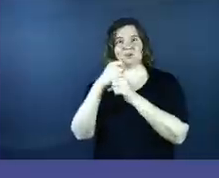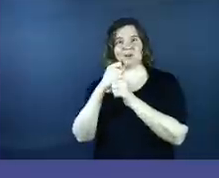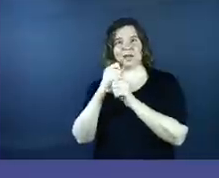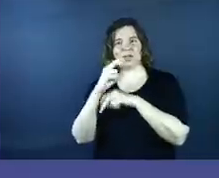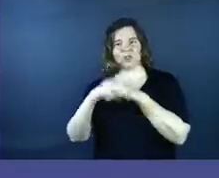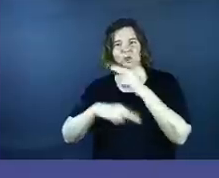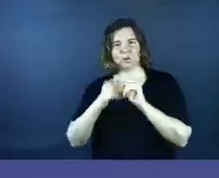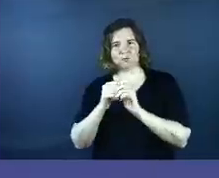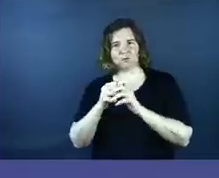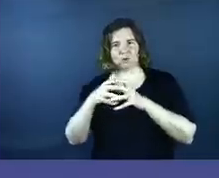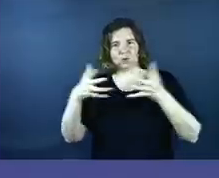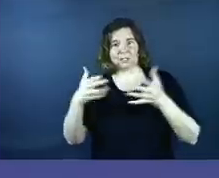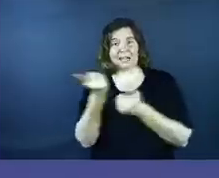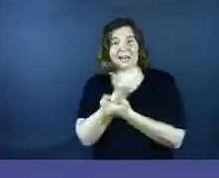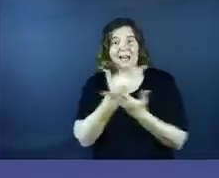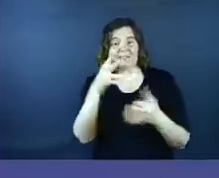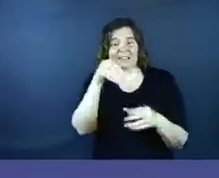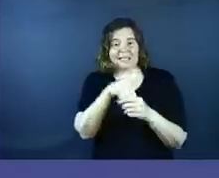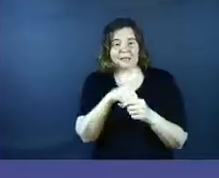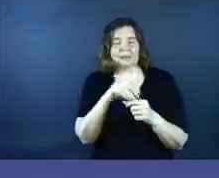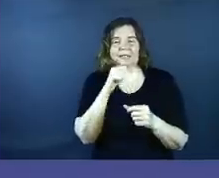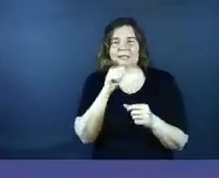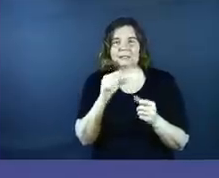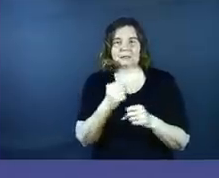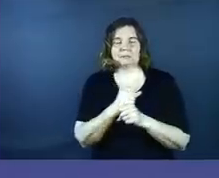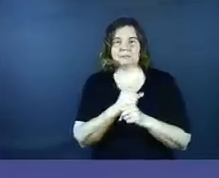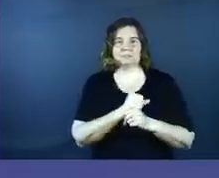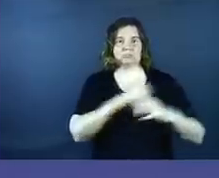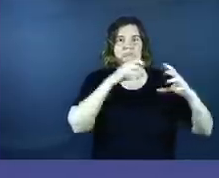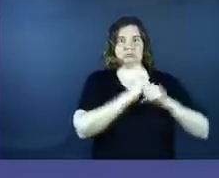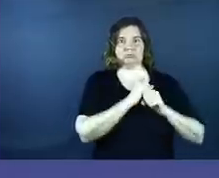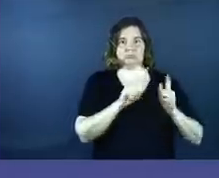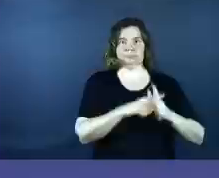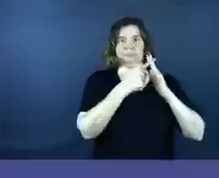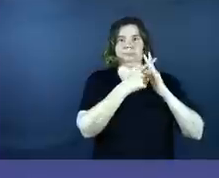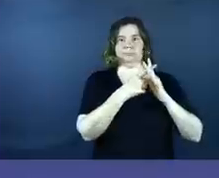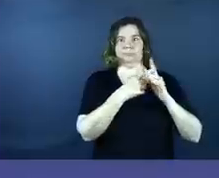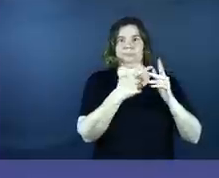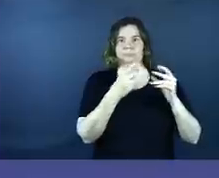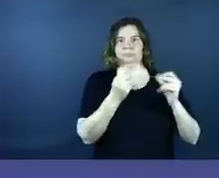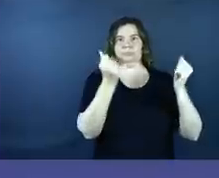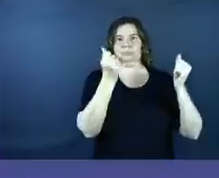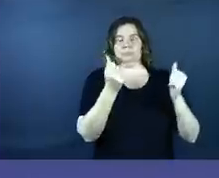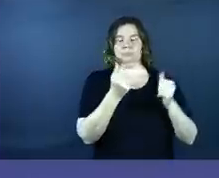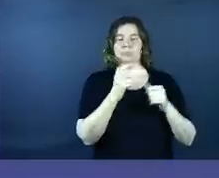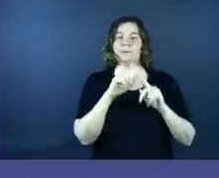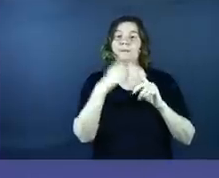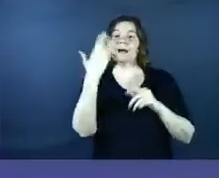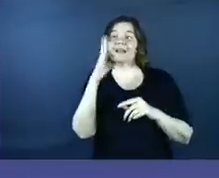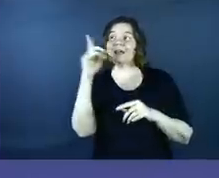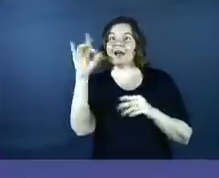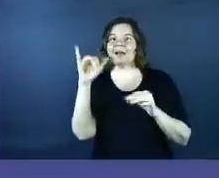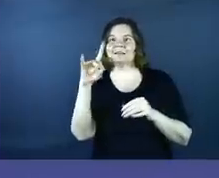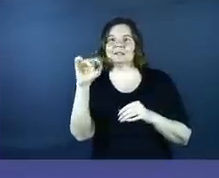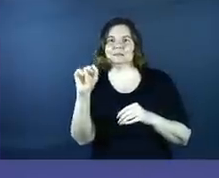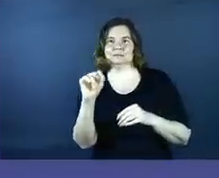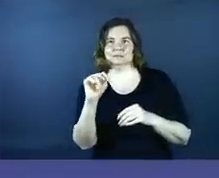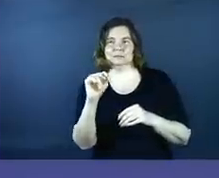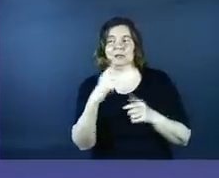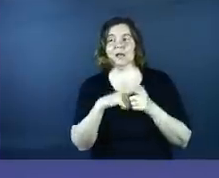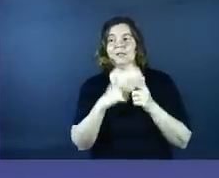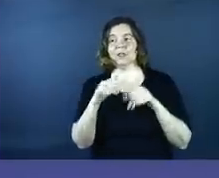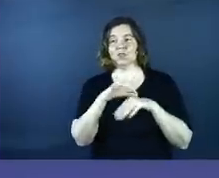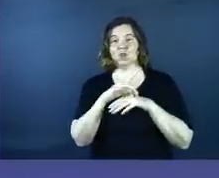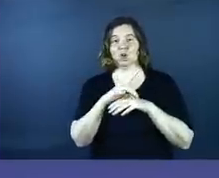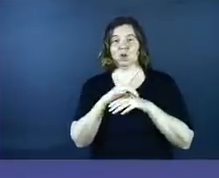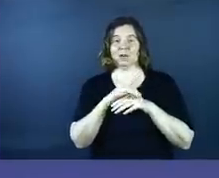and everything in it. It did not spontaneously emerge from a Big Bang alone. God did it. And that the